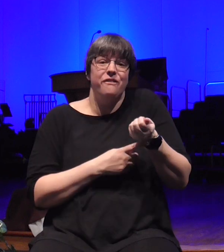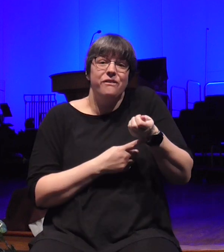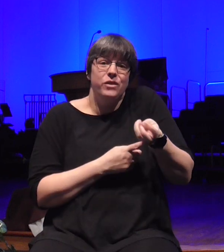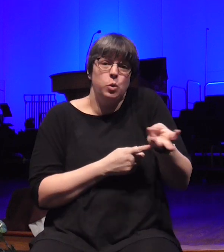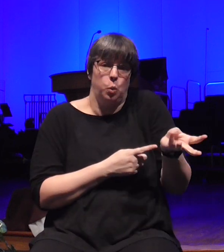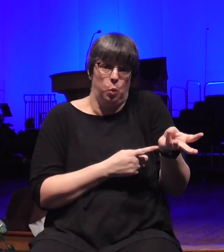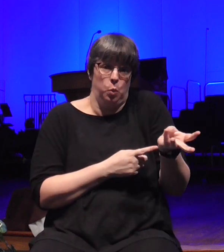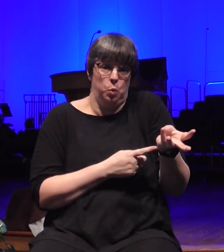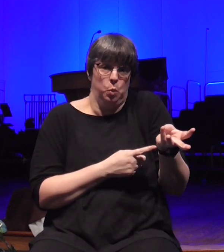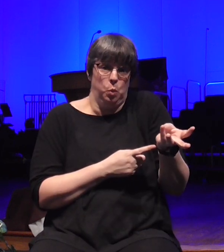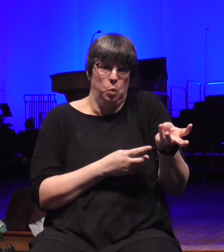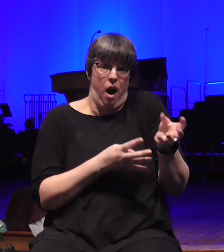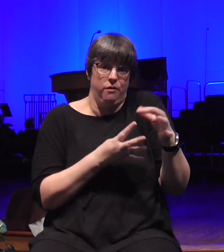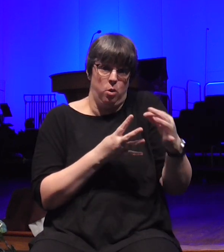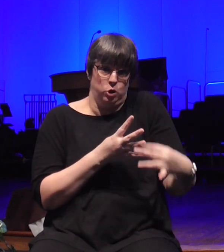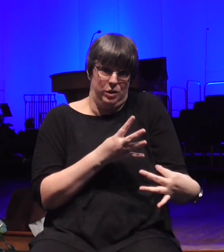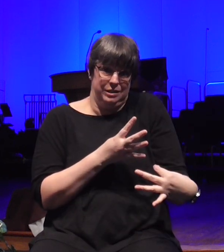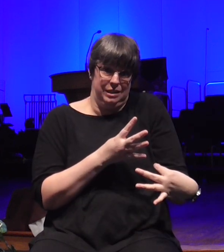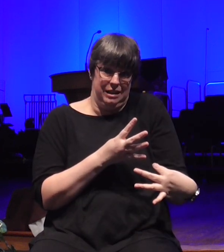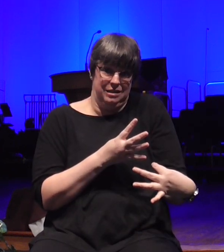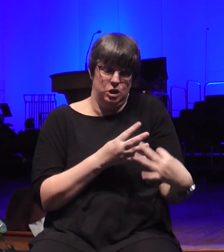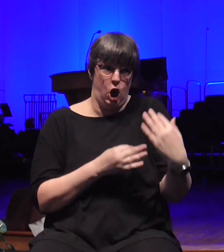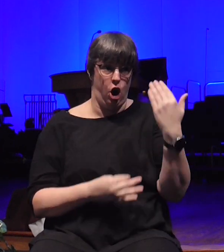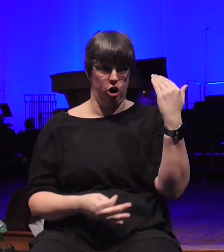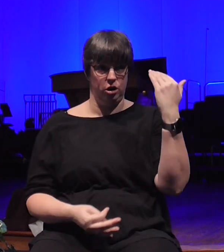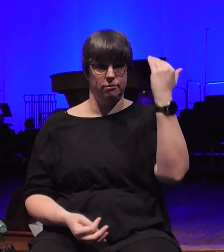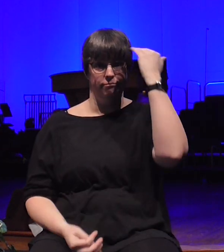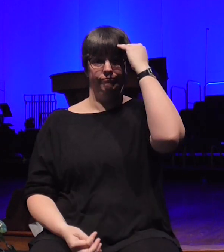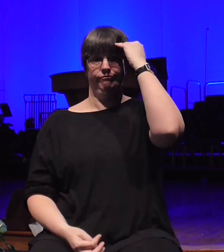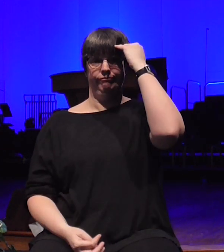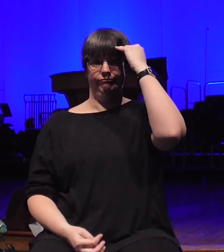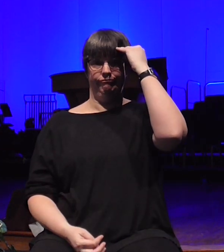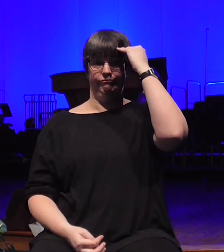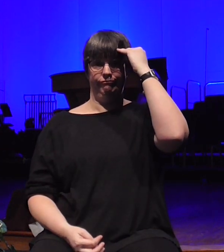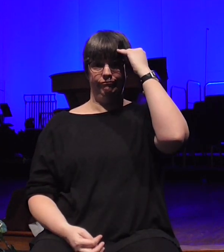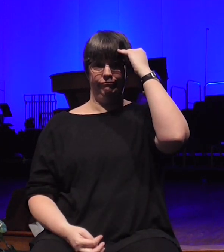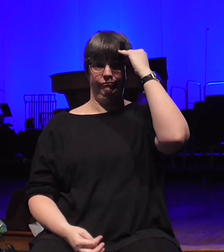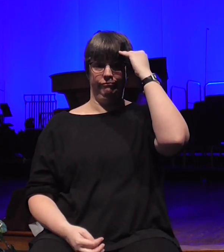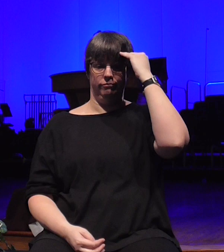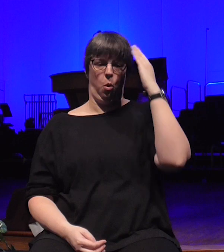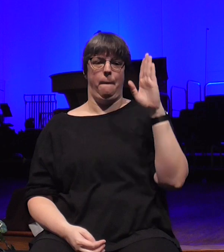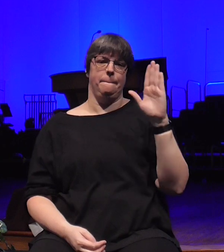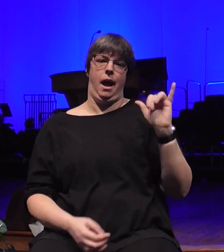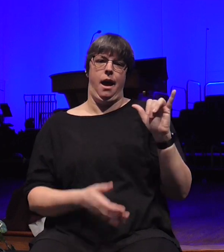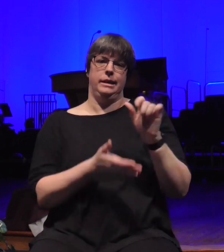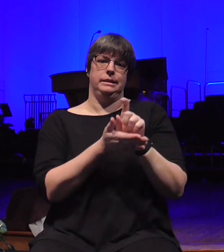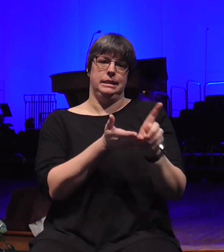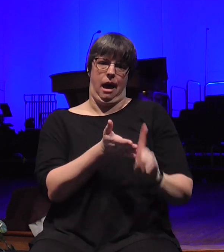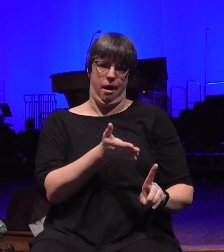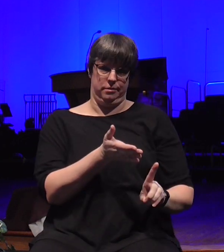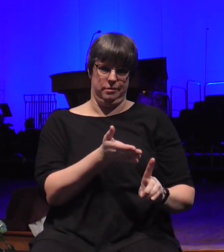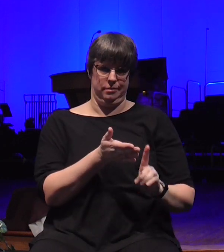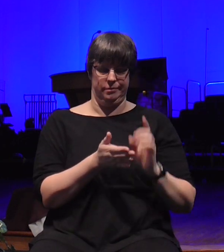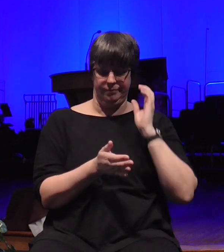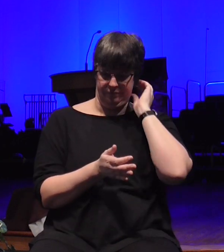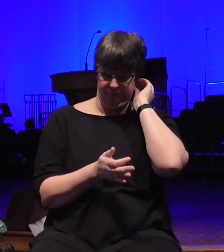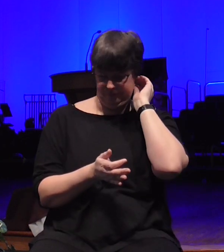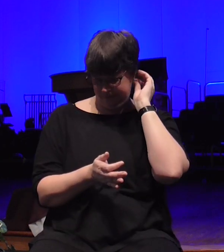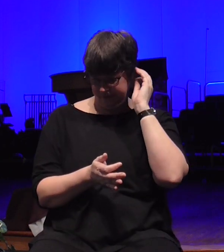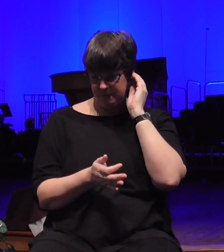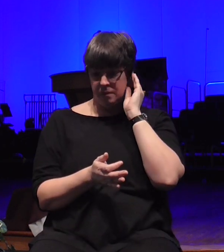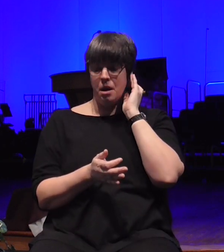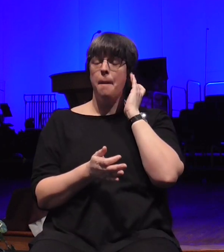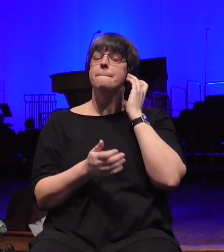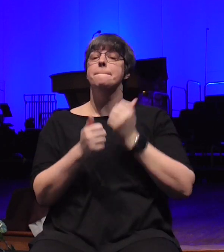those choices are conscious and by design. Most of them